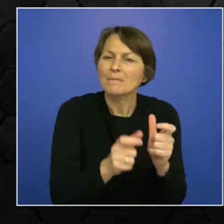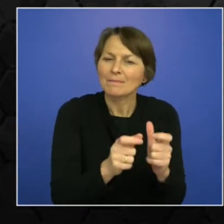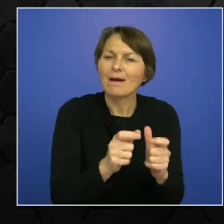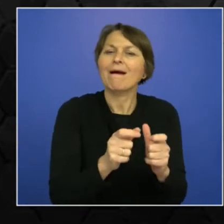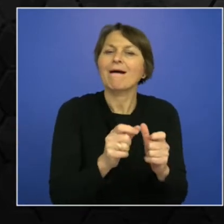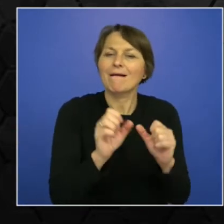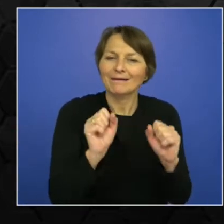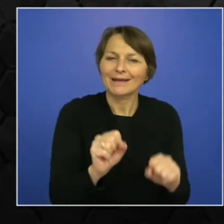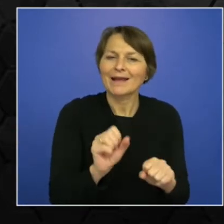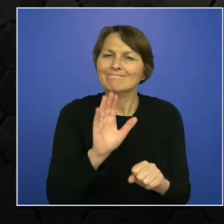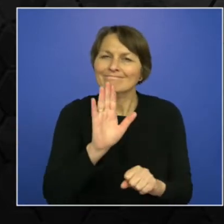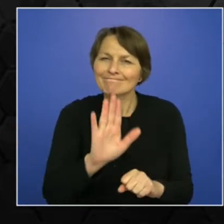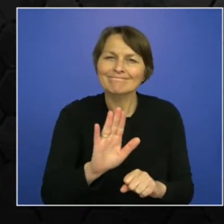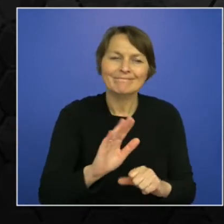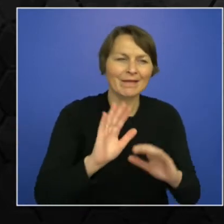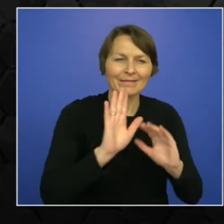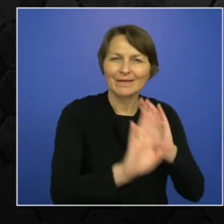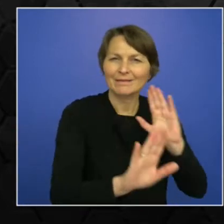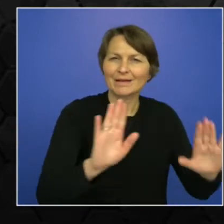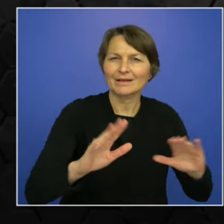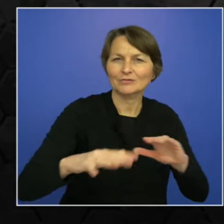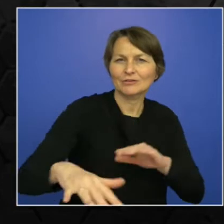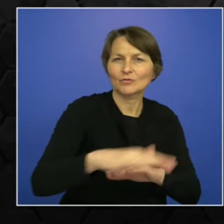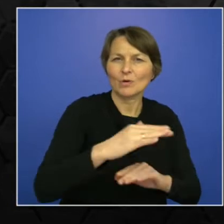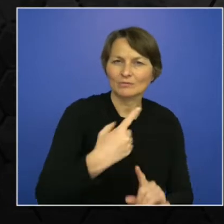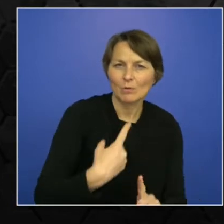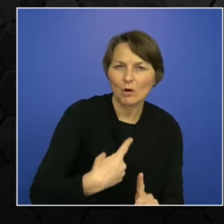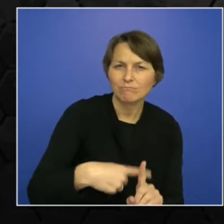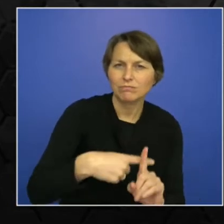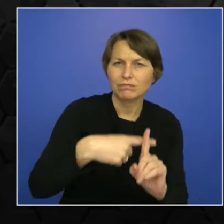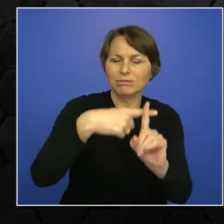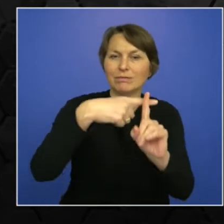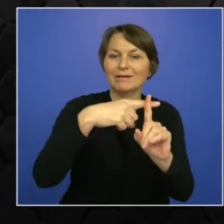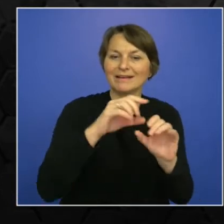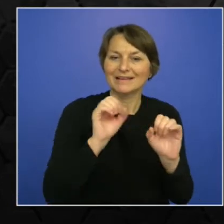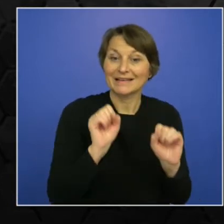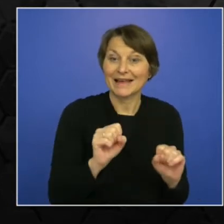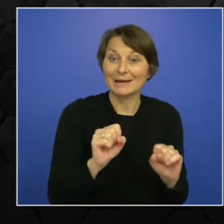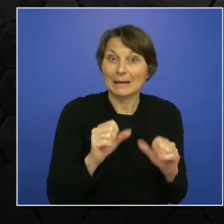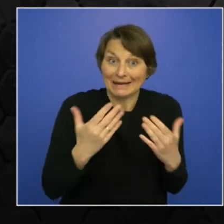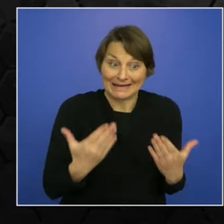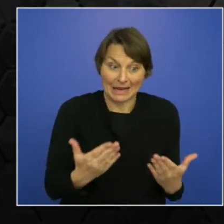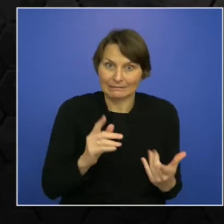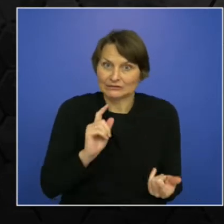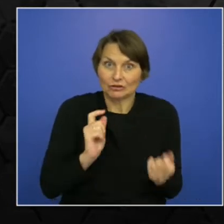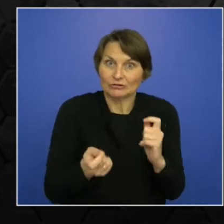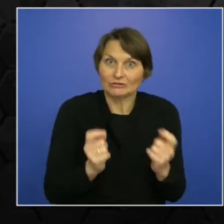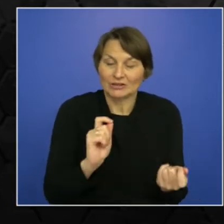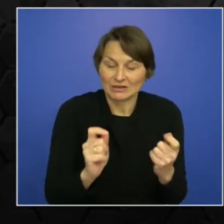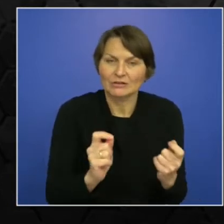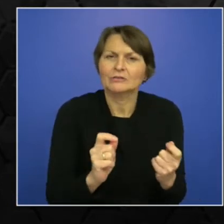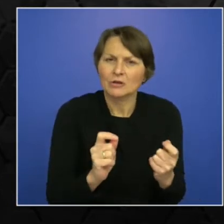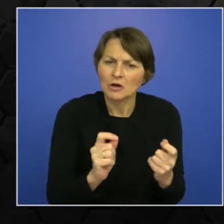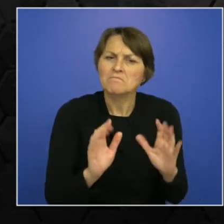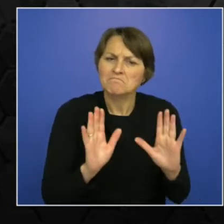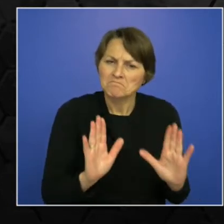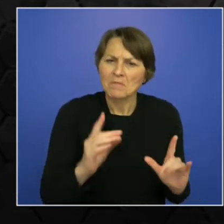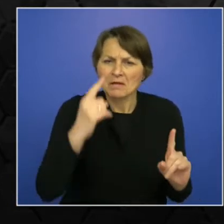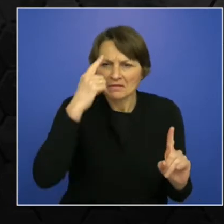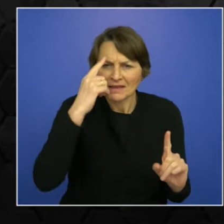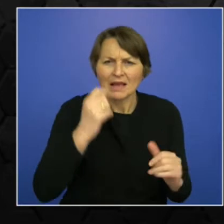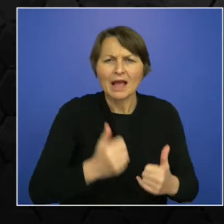in situations where the data is always changing and the nature of the requests or tasks are always